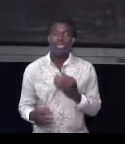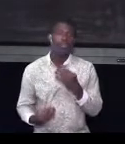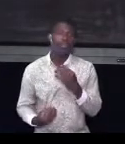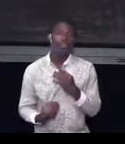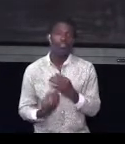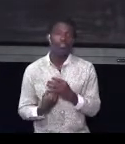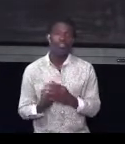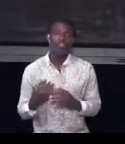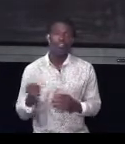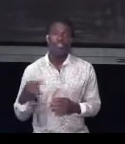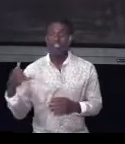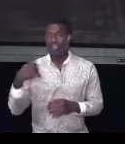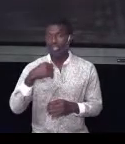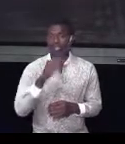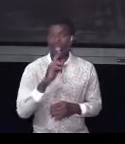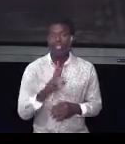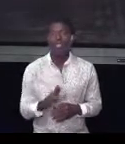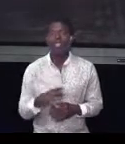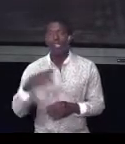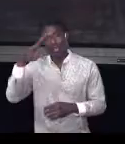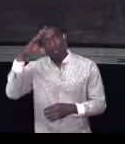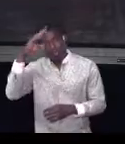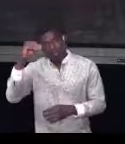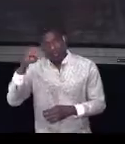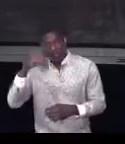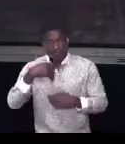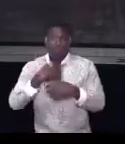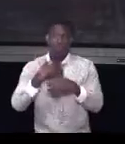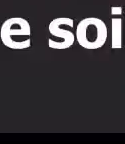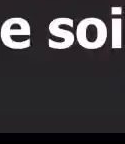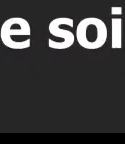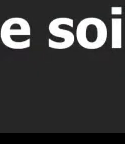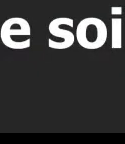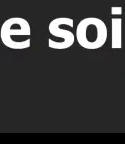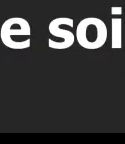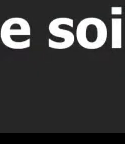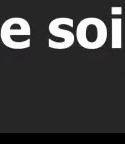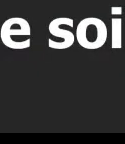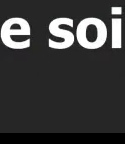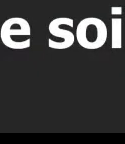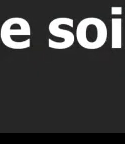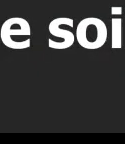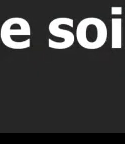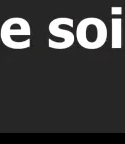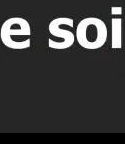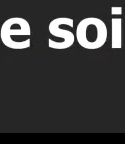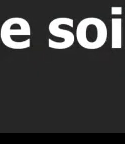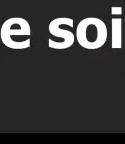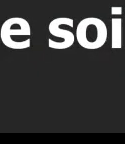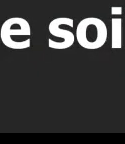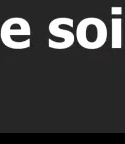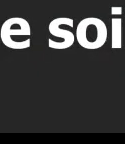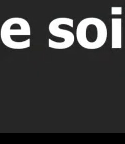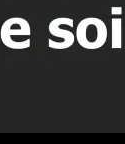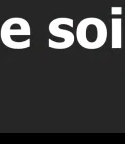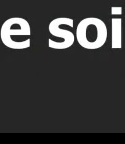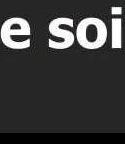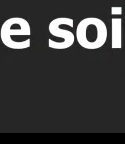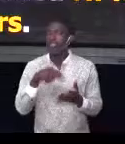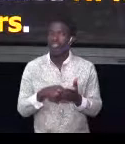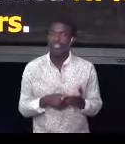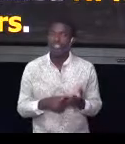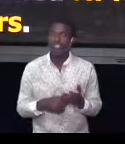Artificial or chemical fertilizers, they are man-made chemical compounds that are necessary minerals to the